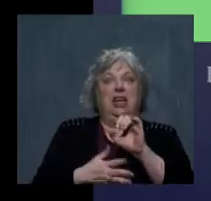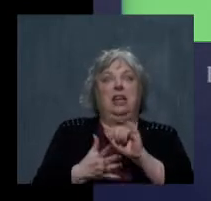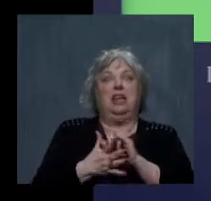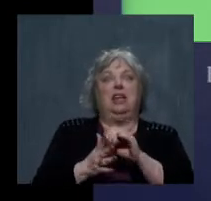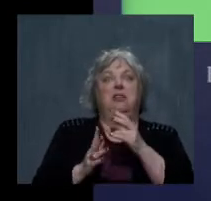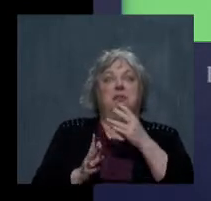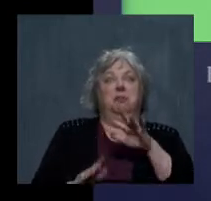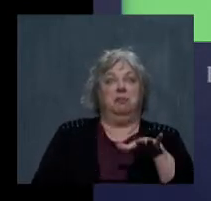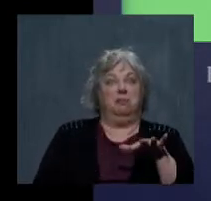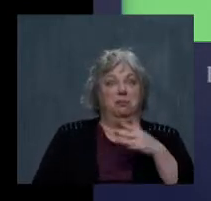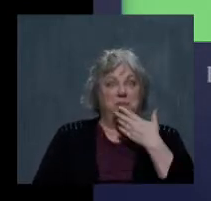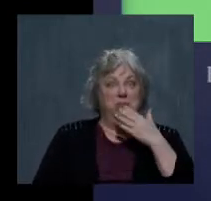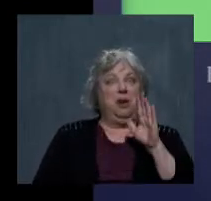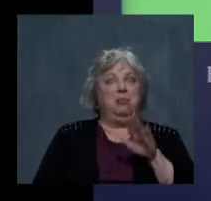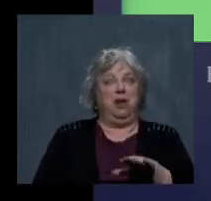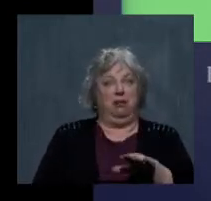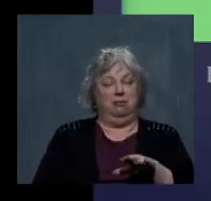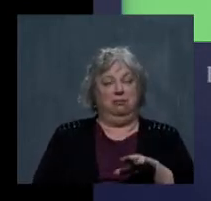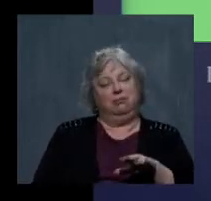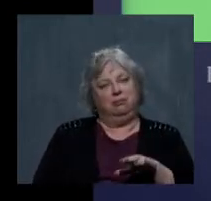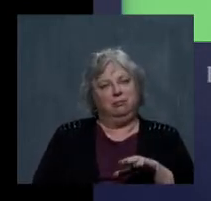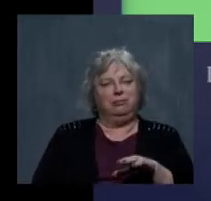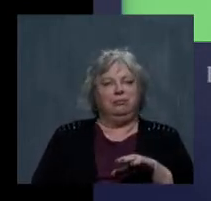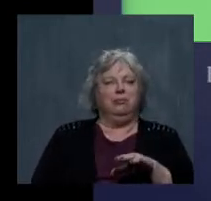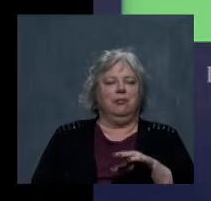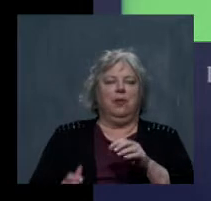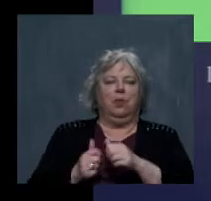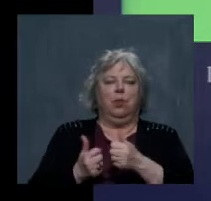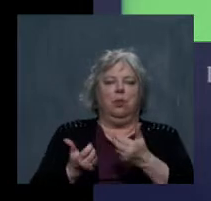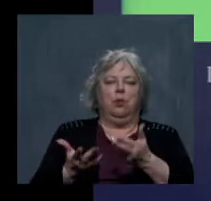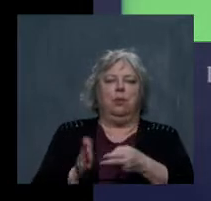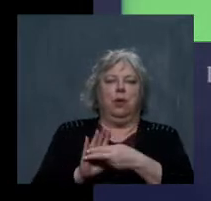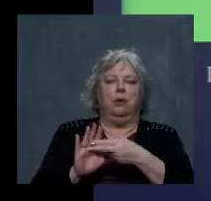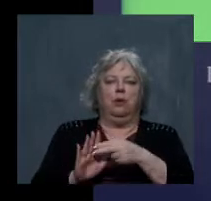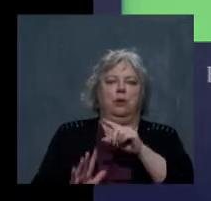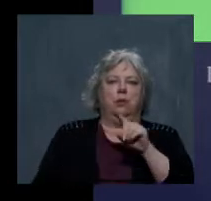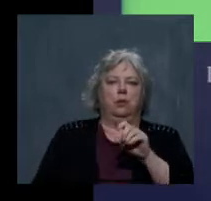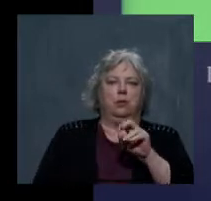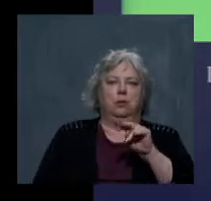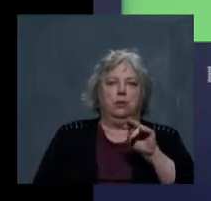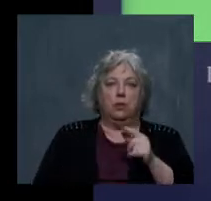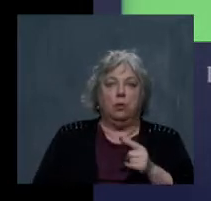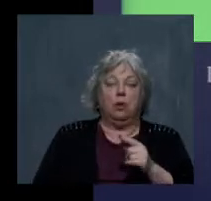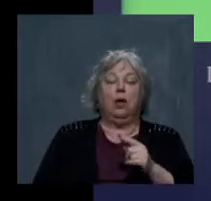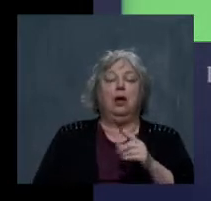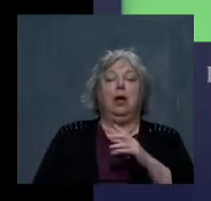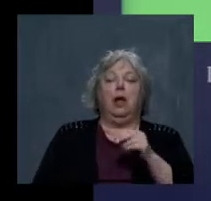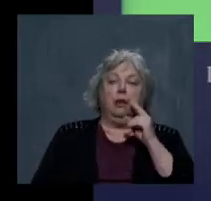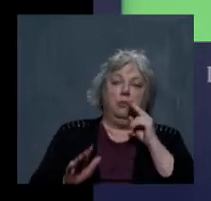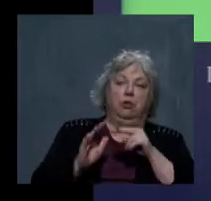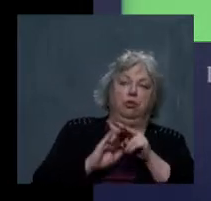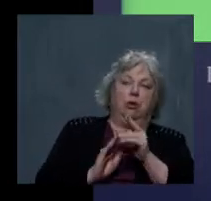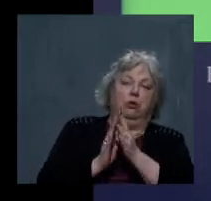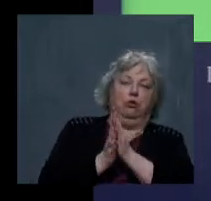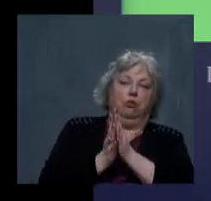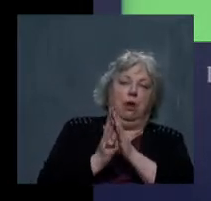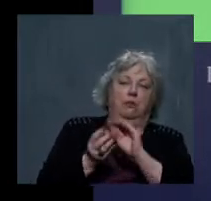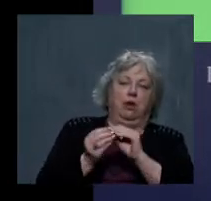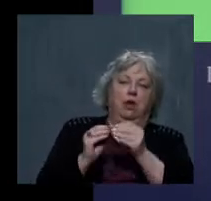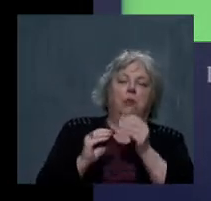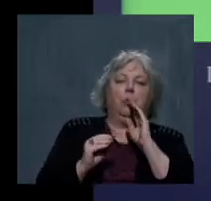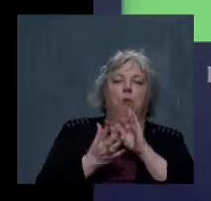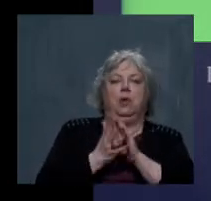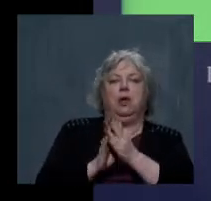bad. And with the proposed zoning, with the projected traffic, it's going to get to even